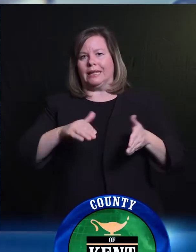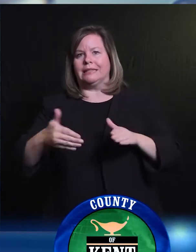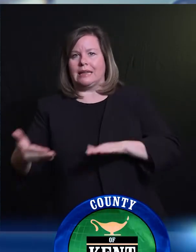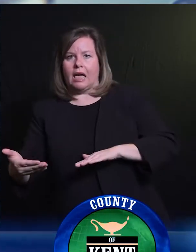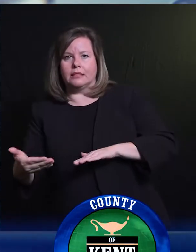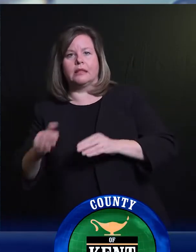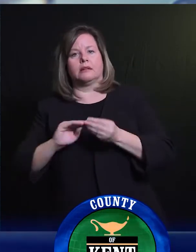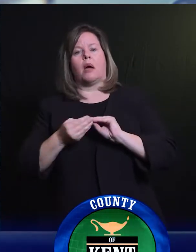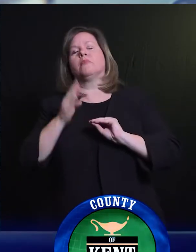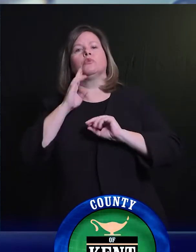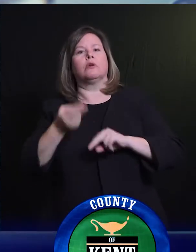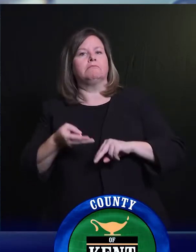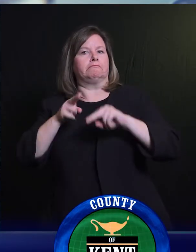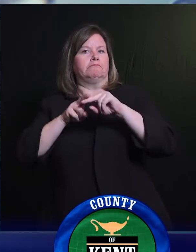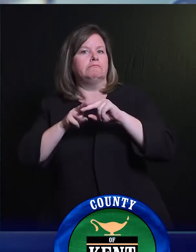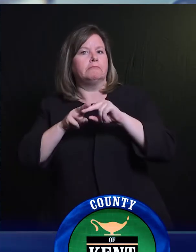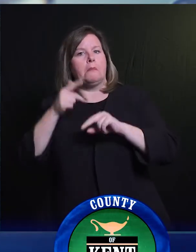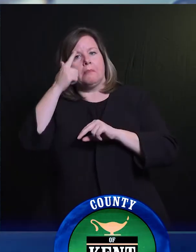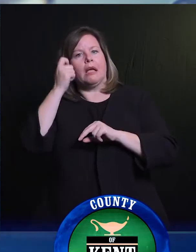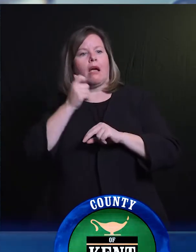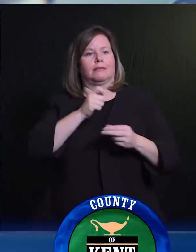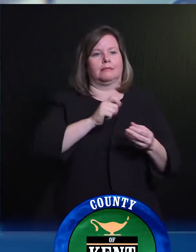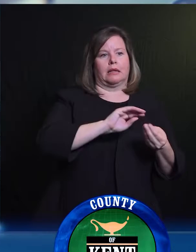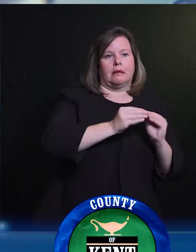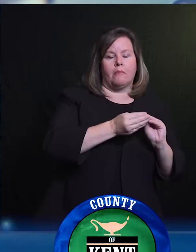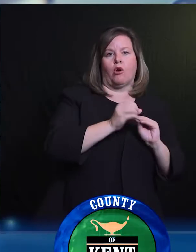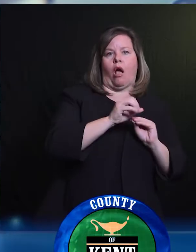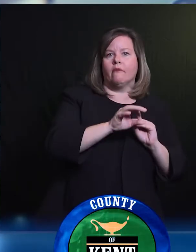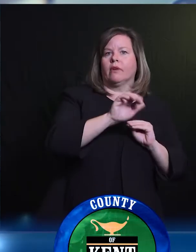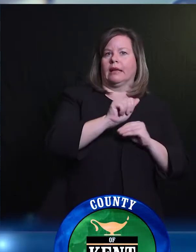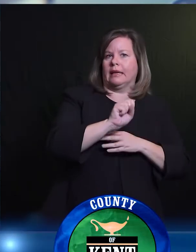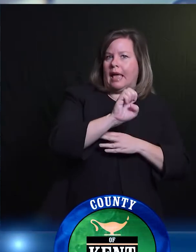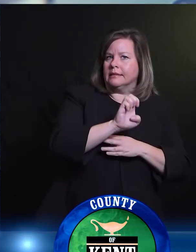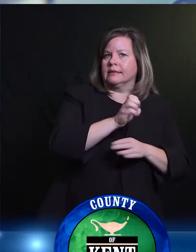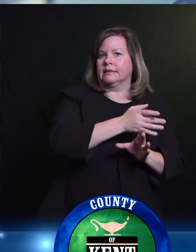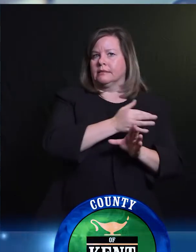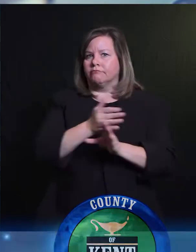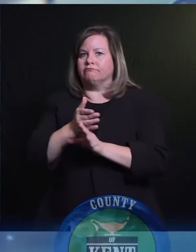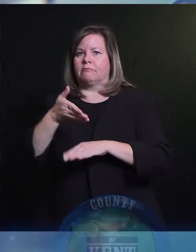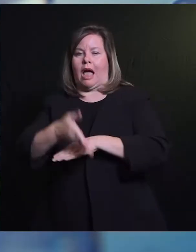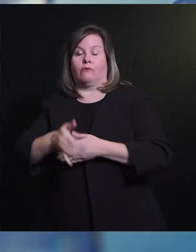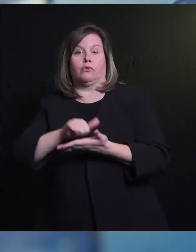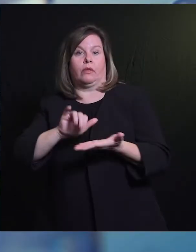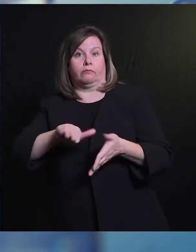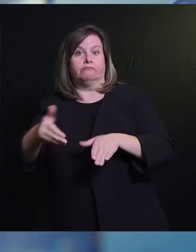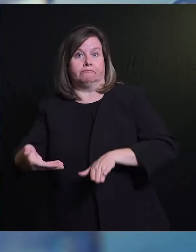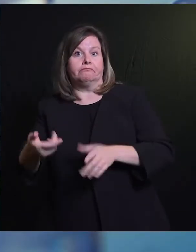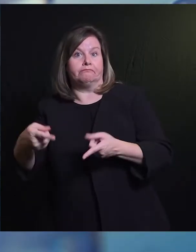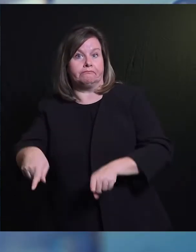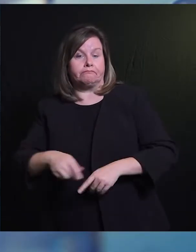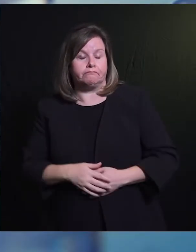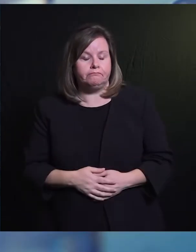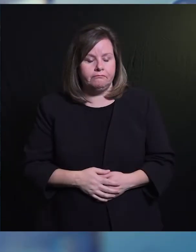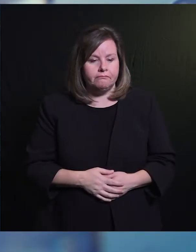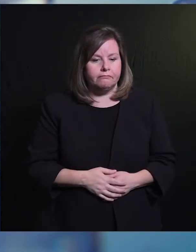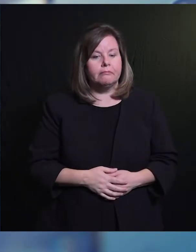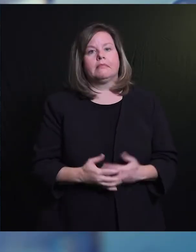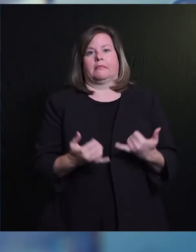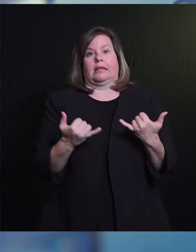the wave in cases by a few weeks. Moving on to some good news, however, we're now at